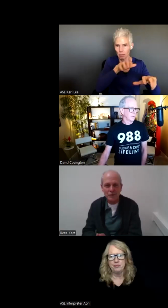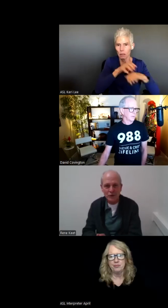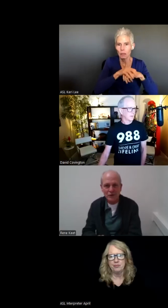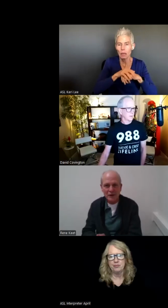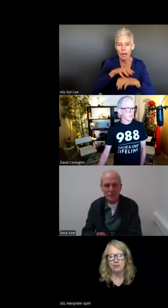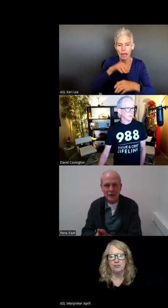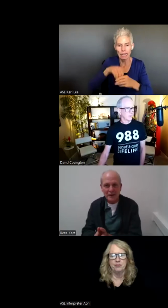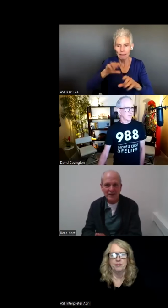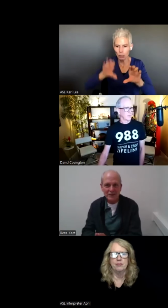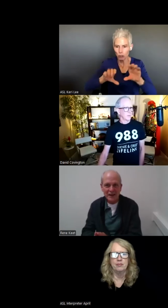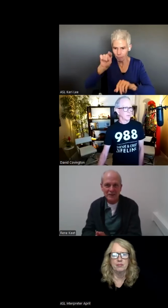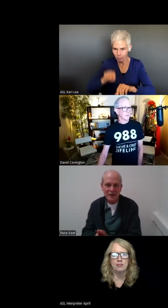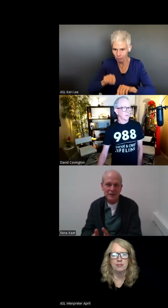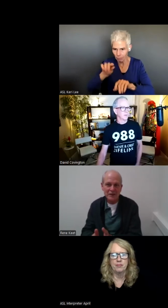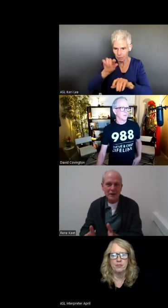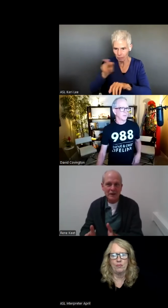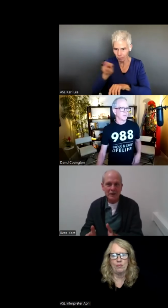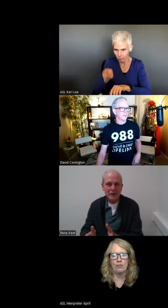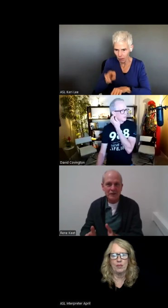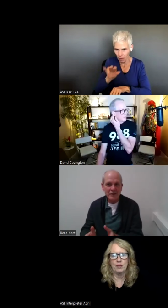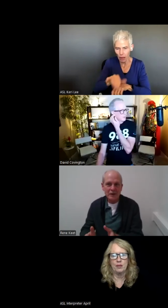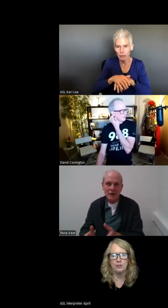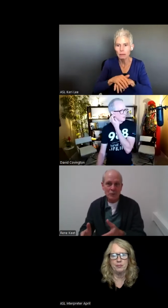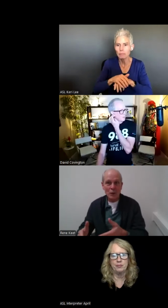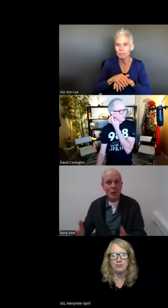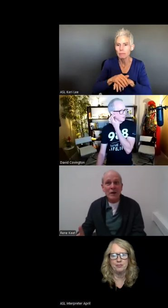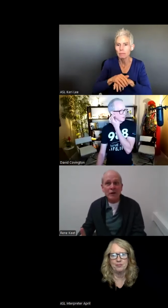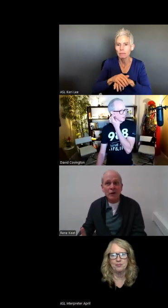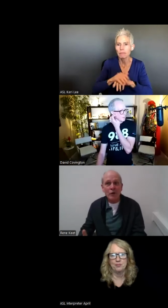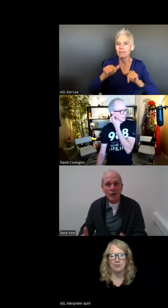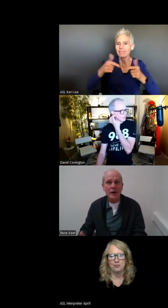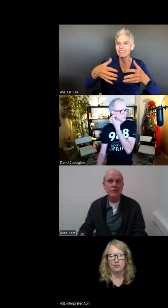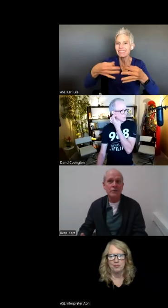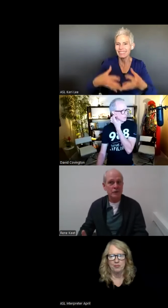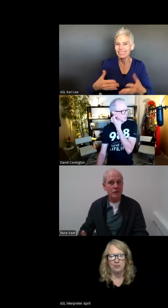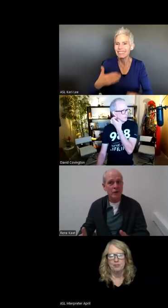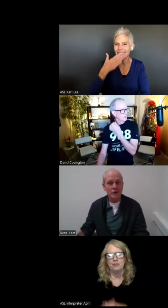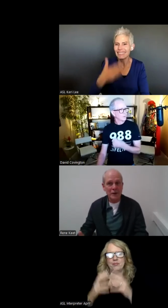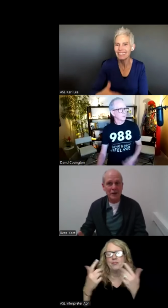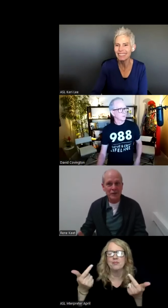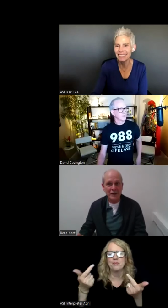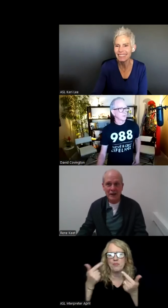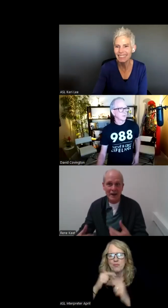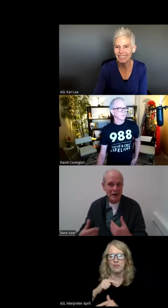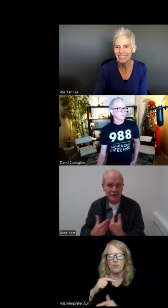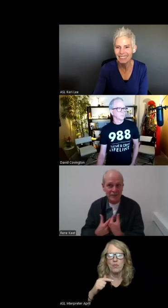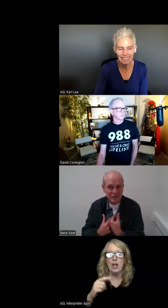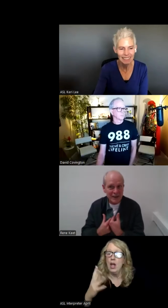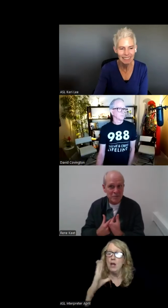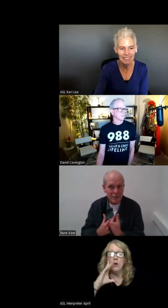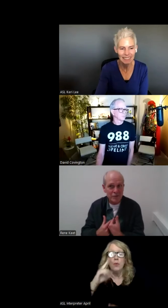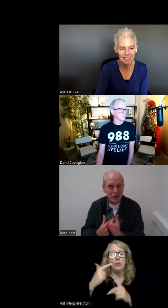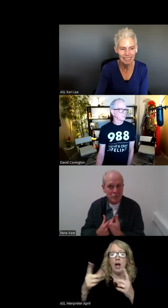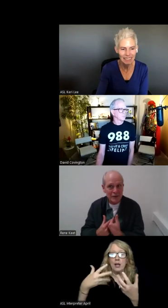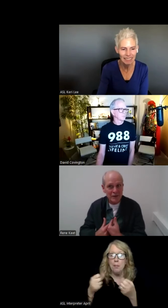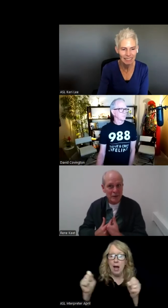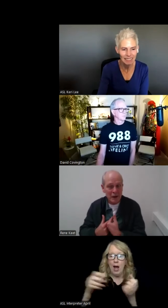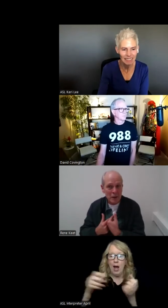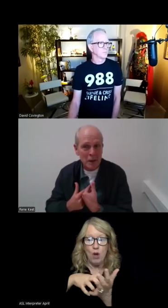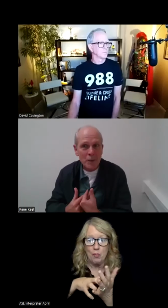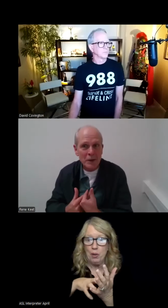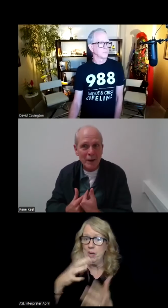But of course, it is the case that we all have our vulnerability. I definitely have my